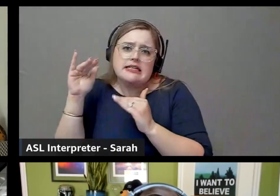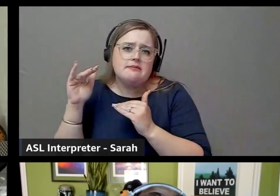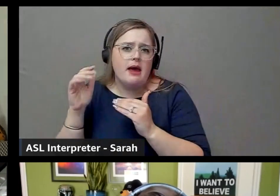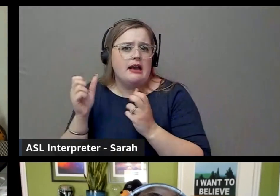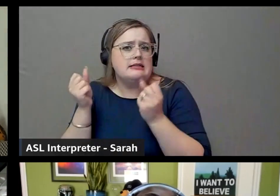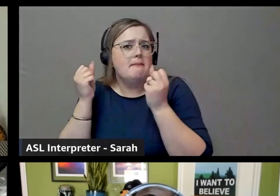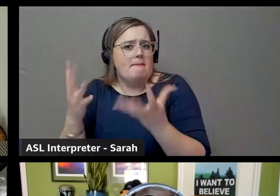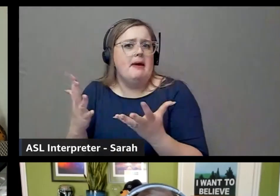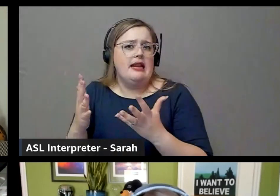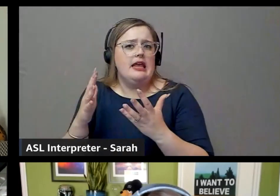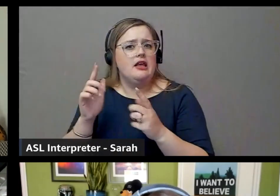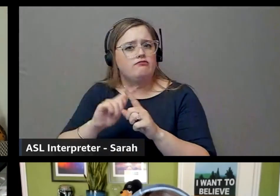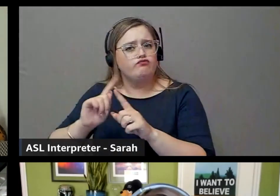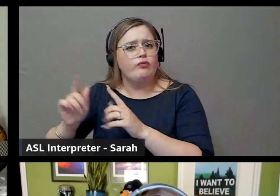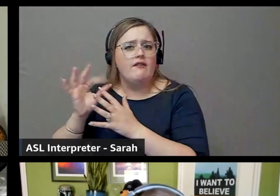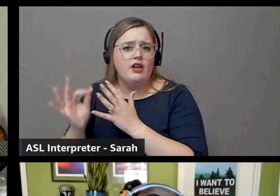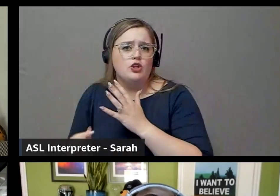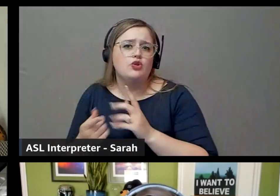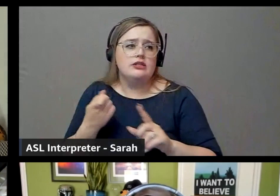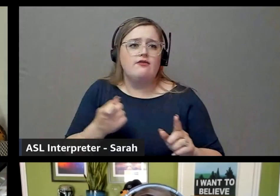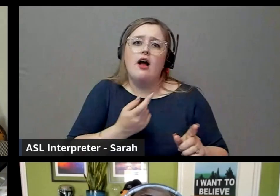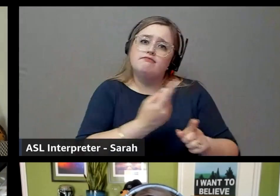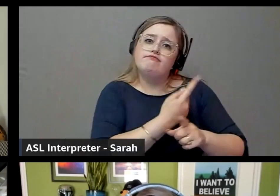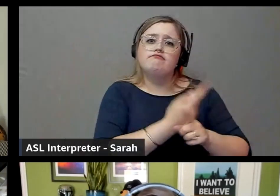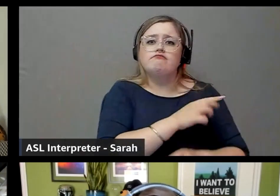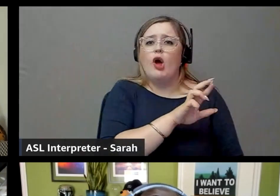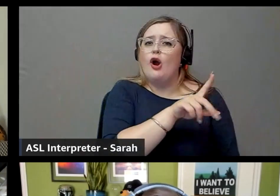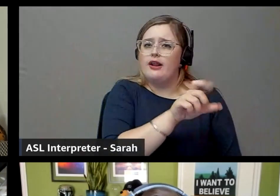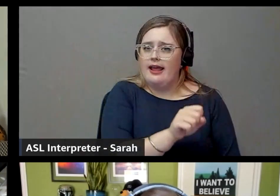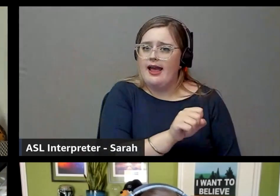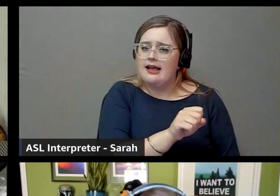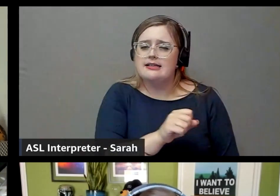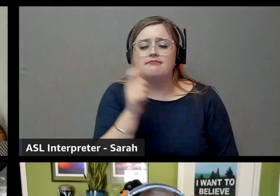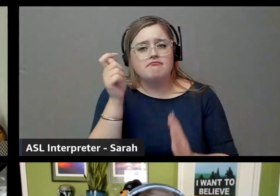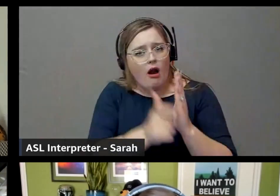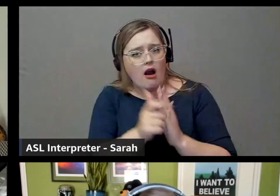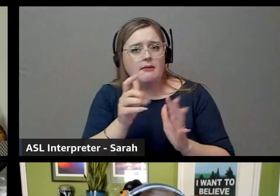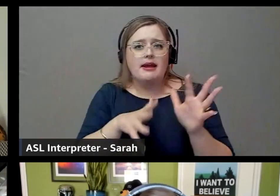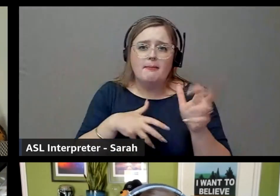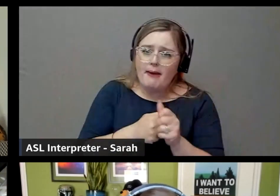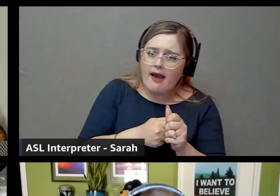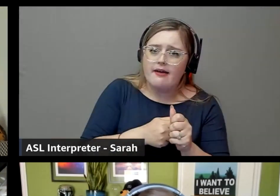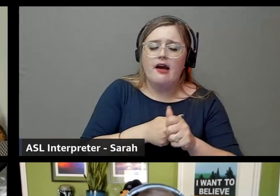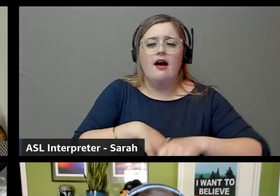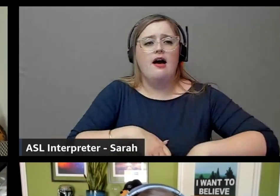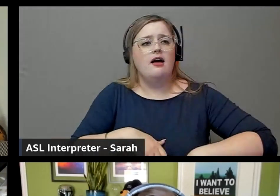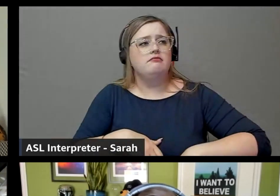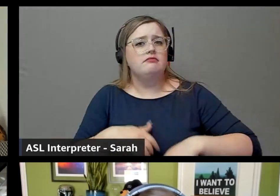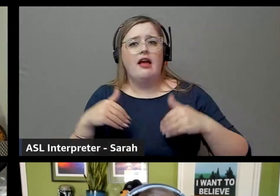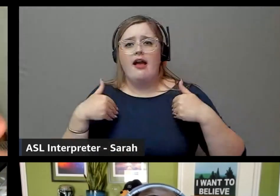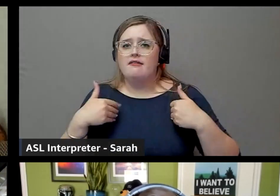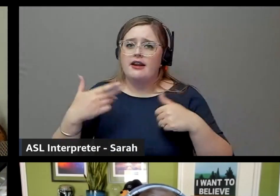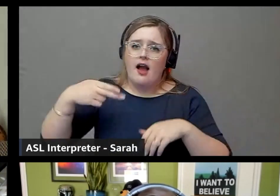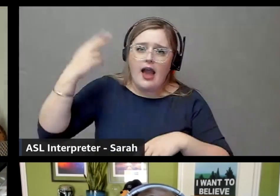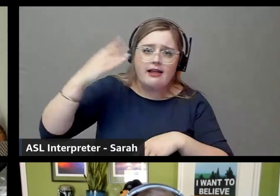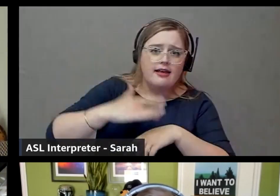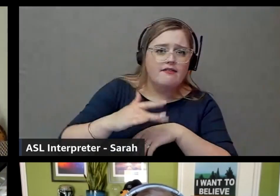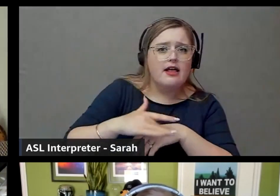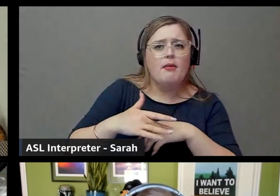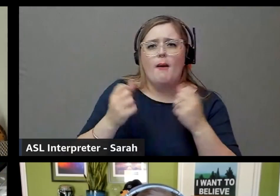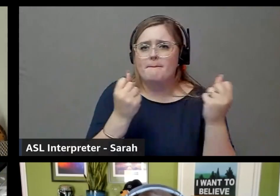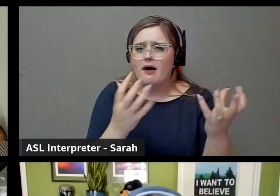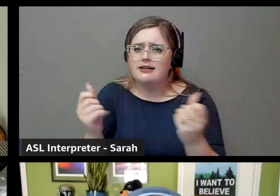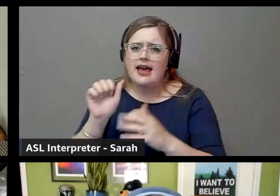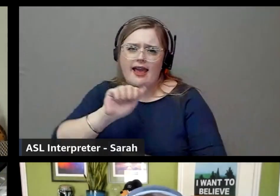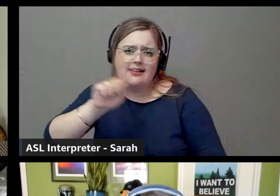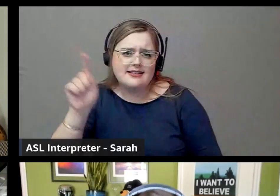the other RDS. I can expect automated backups, being able to have highly available with multi-AZ setups,